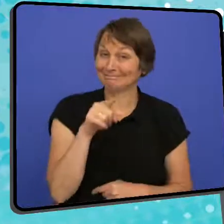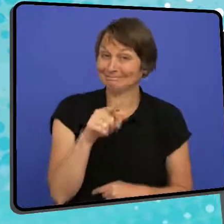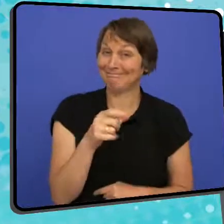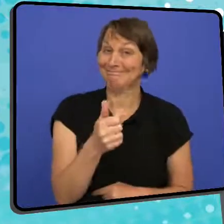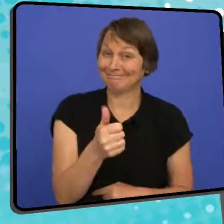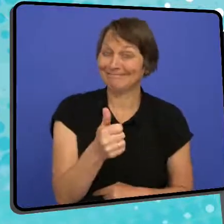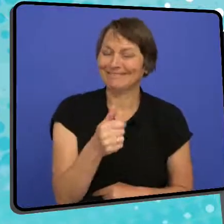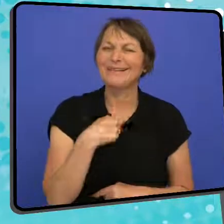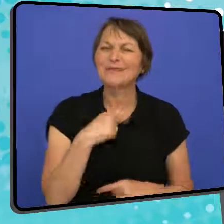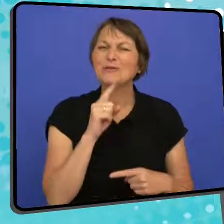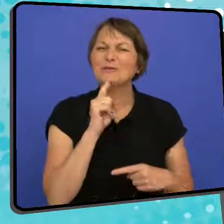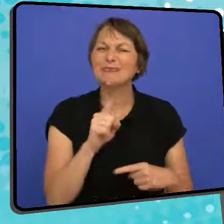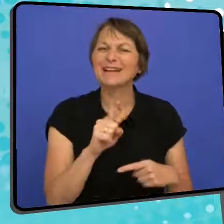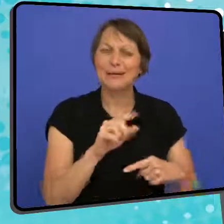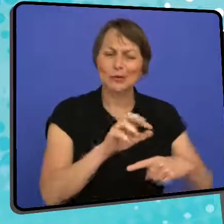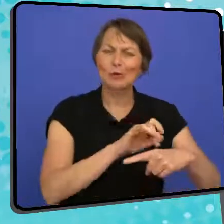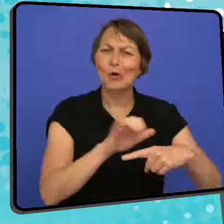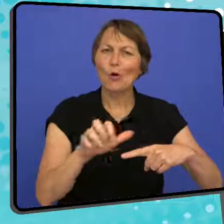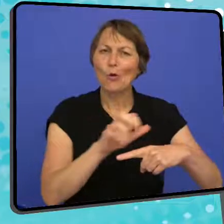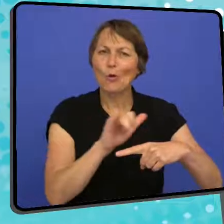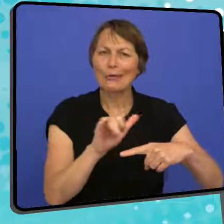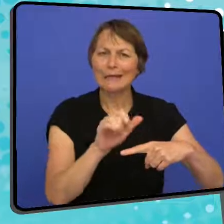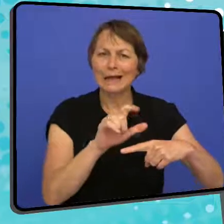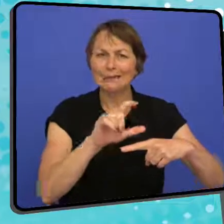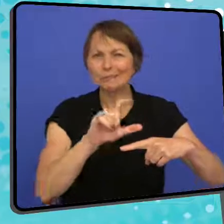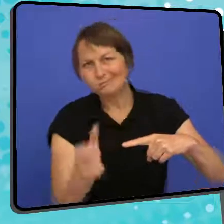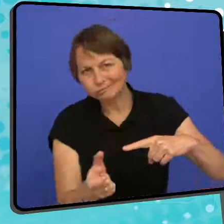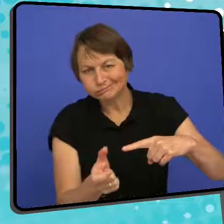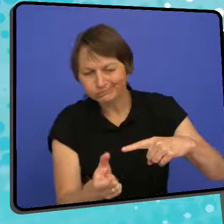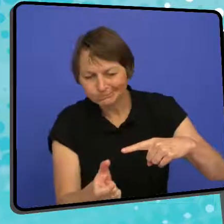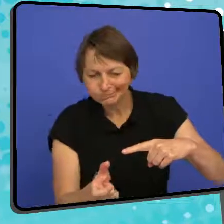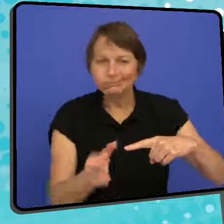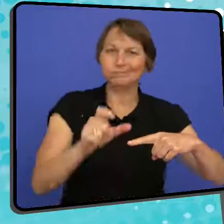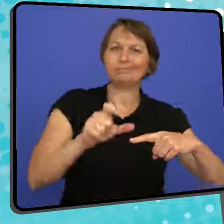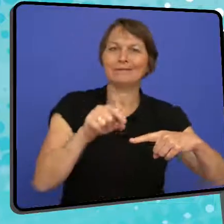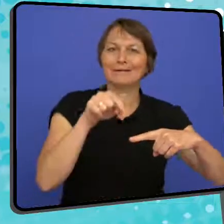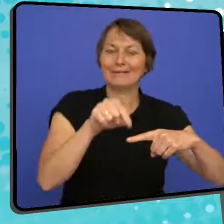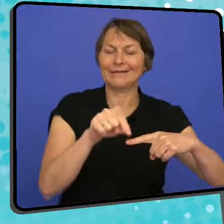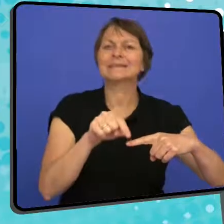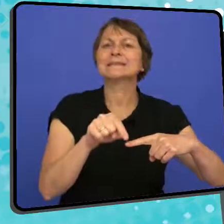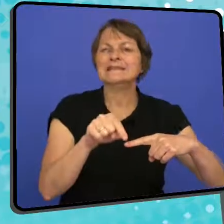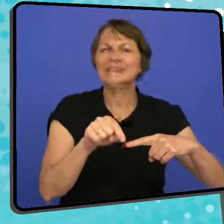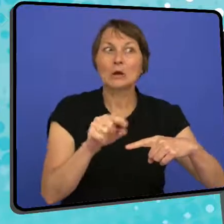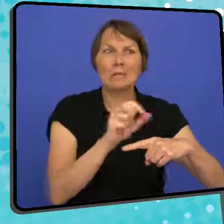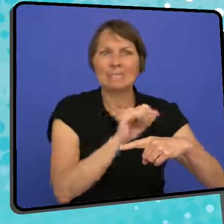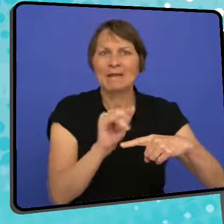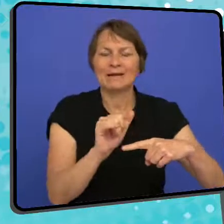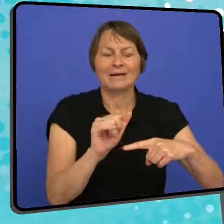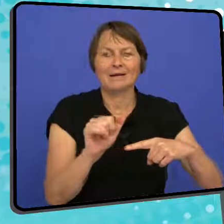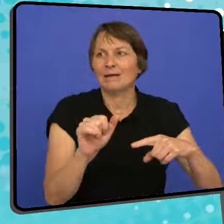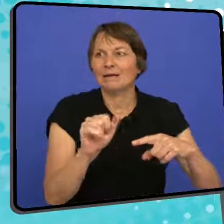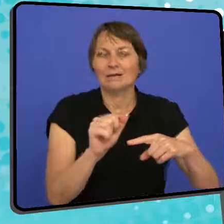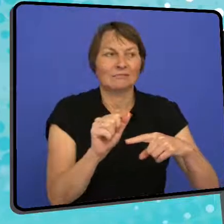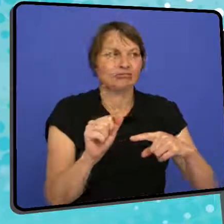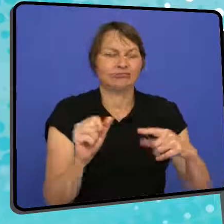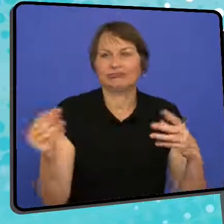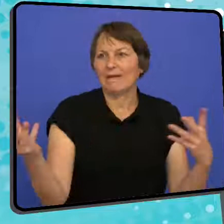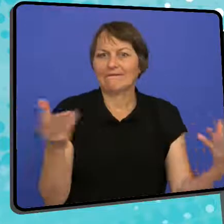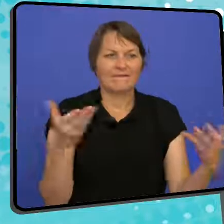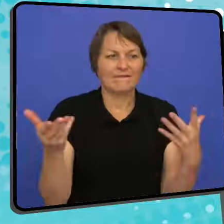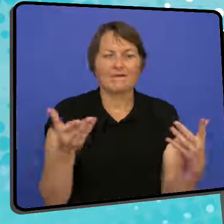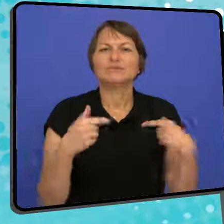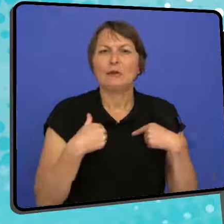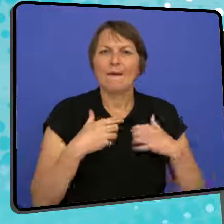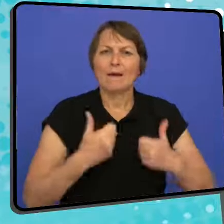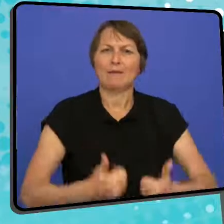debug inside, the connections between all the different moving parts that sit in AI. So thank you so much. It's,